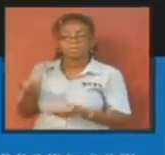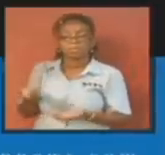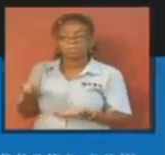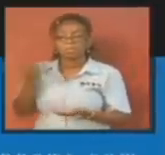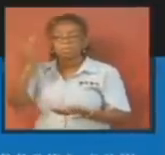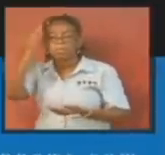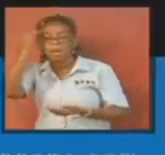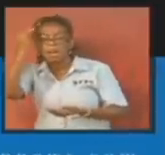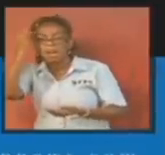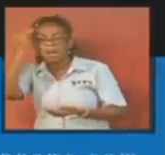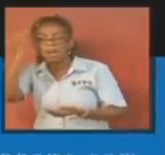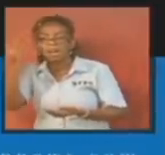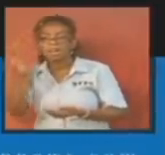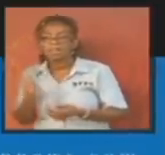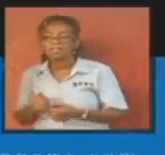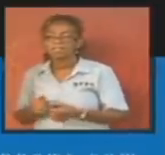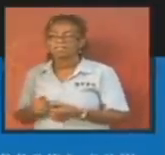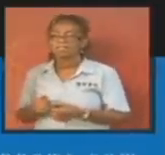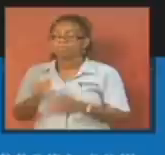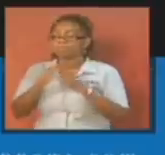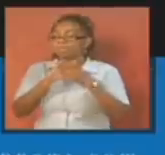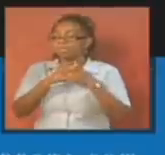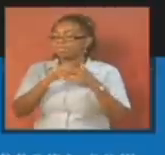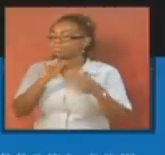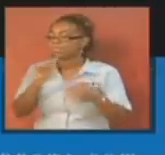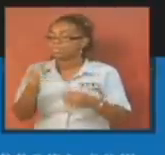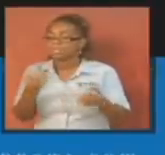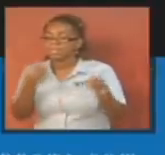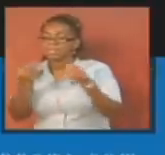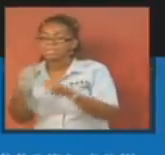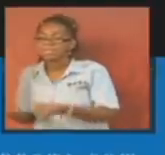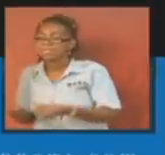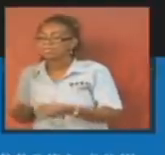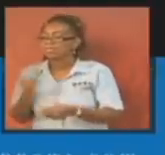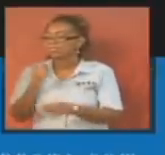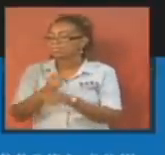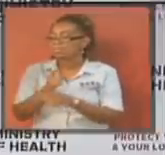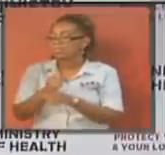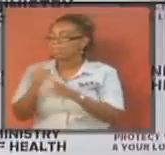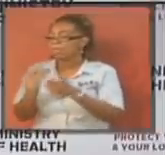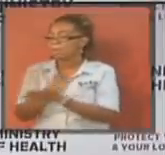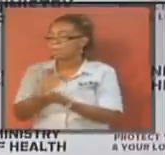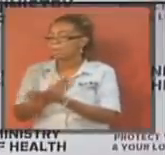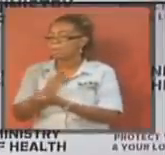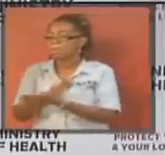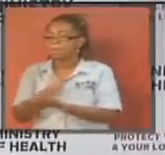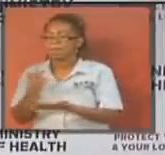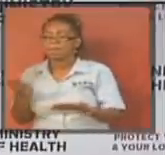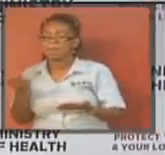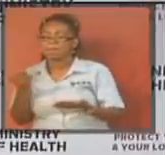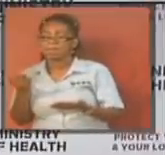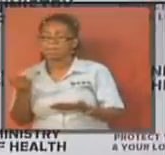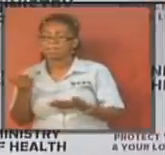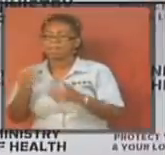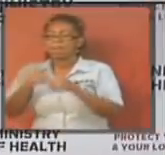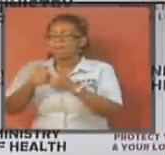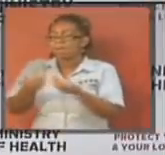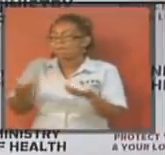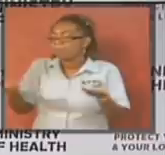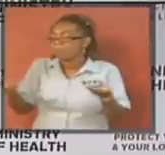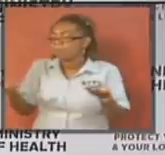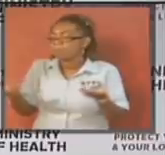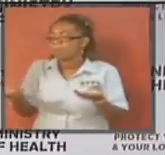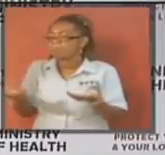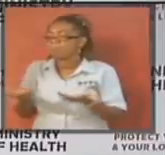knew this before, like has happened in the past with the Sinopharm and the AstraZeneca vaccines. Sure, Again, the initiation of this whole process was